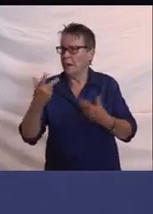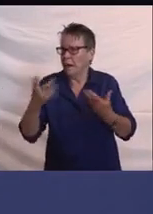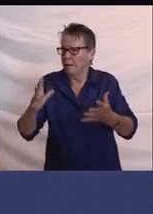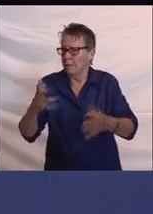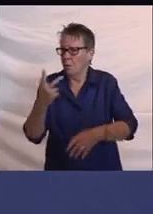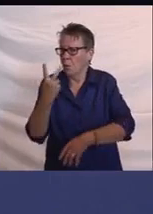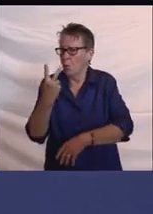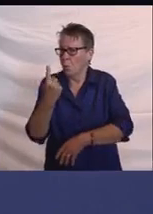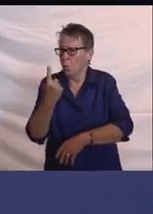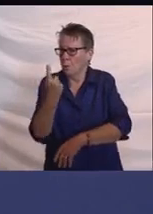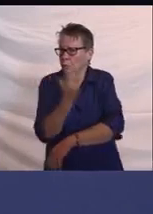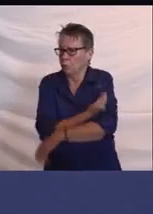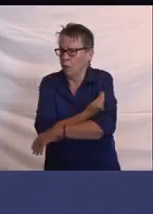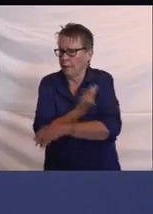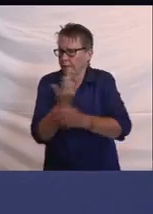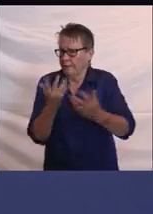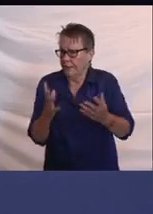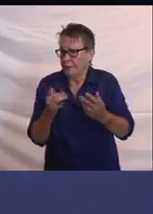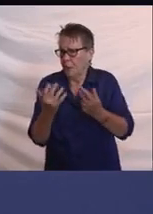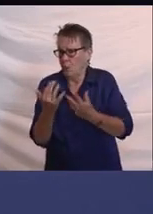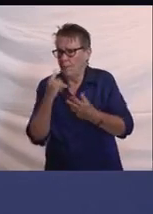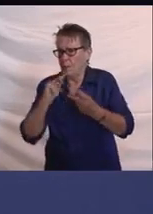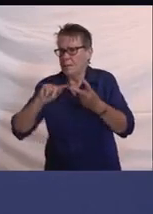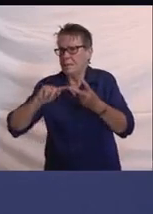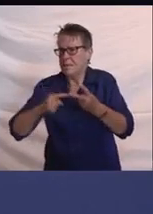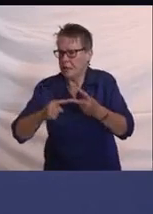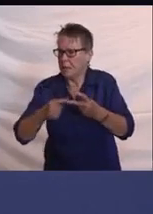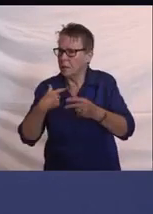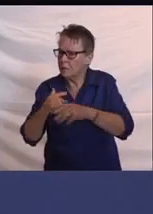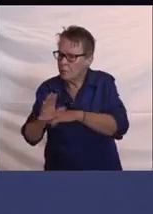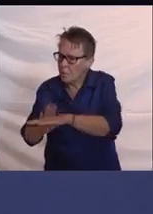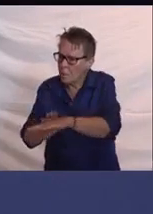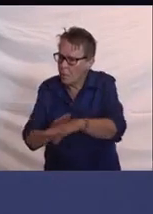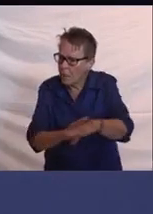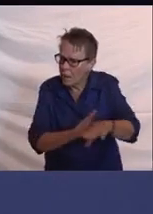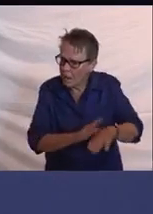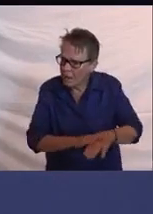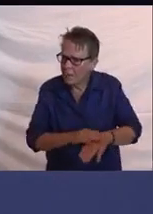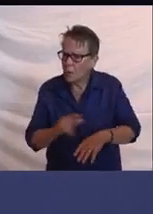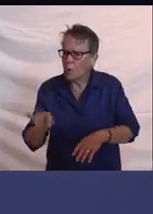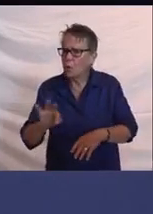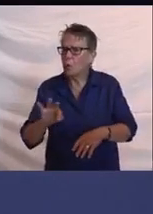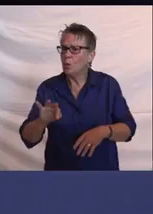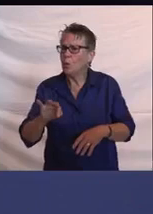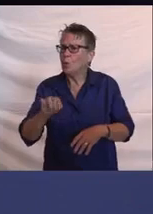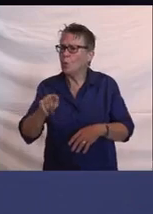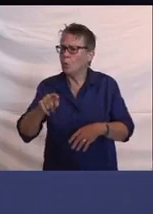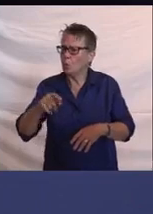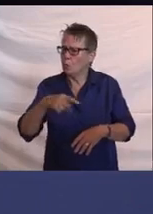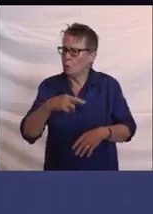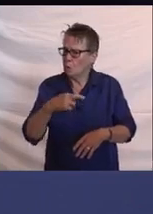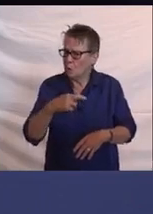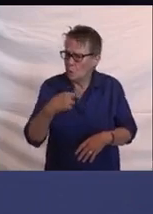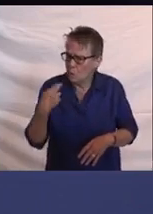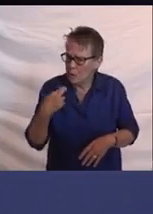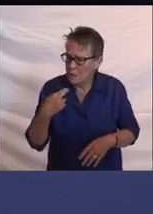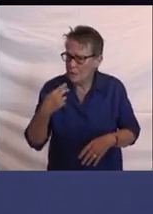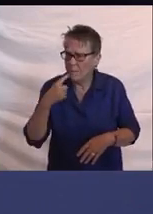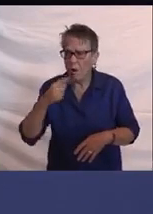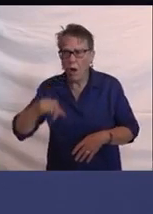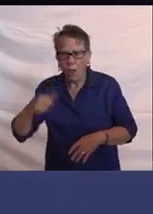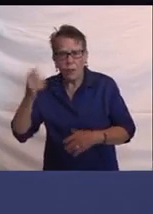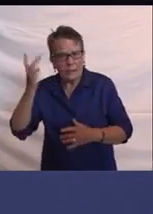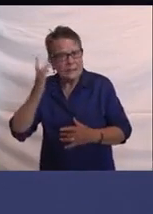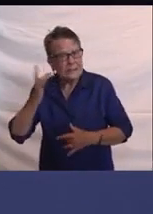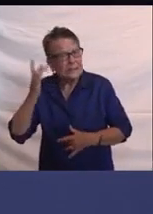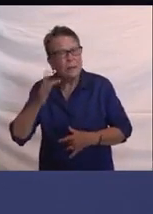not to delay their third dose of Pfizer or Moderna. You can find a